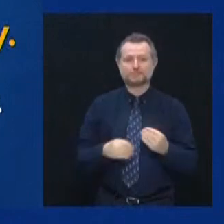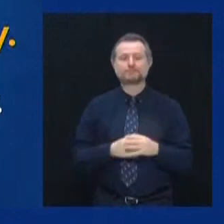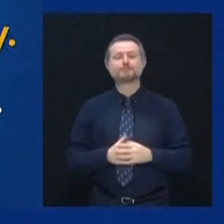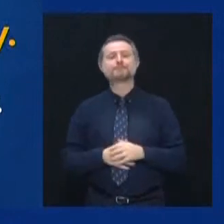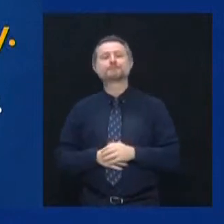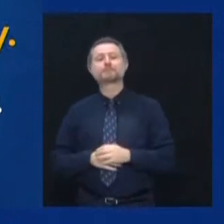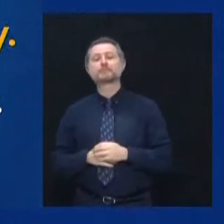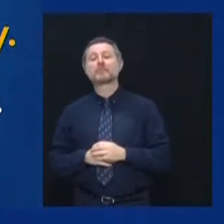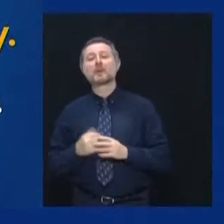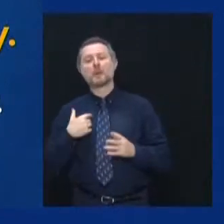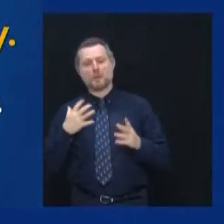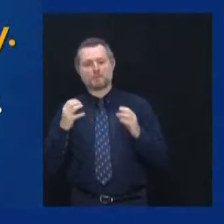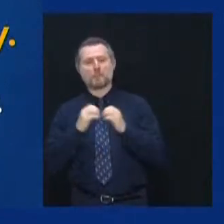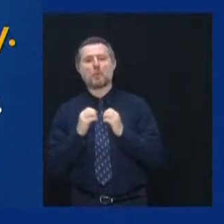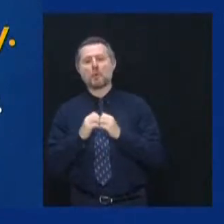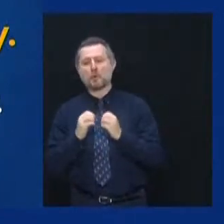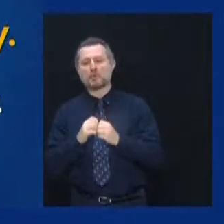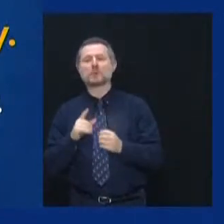of additional